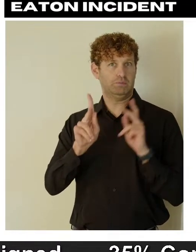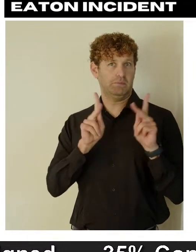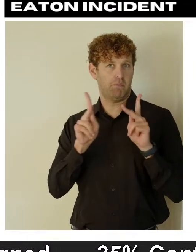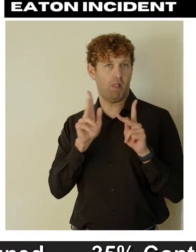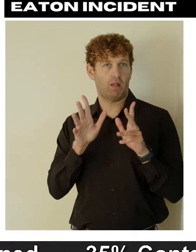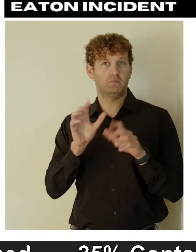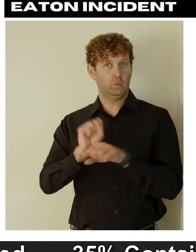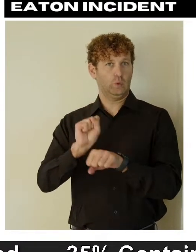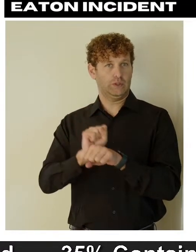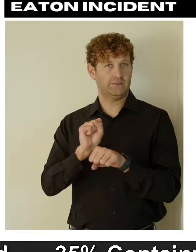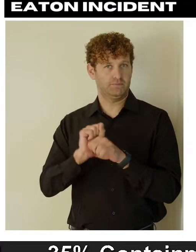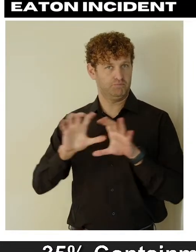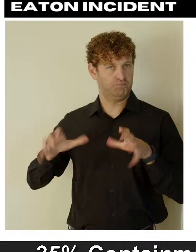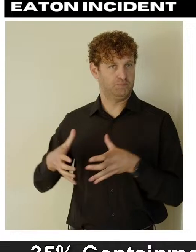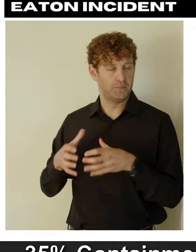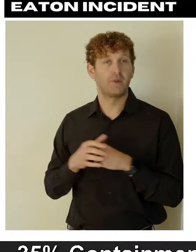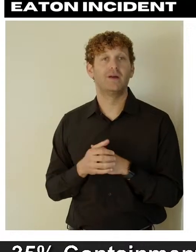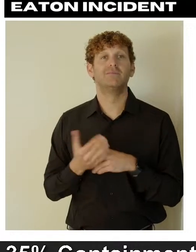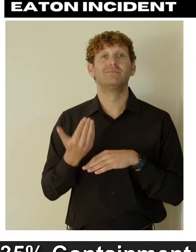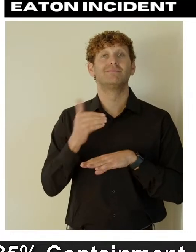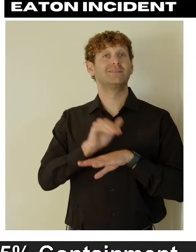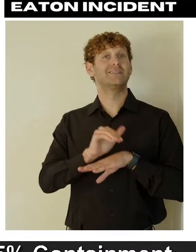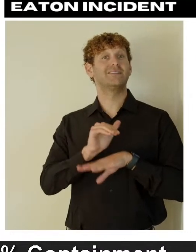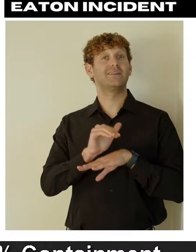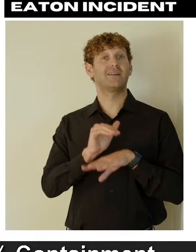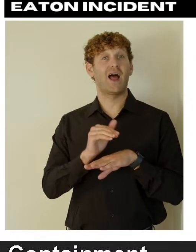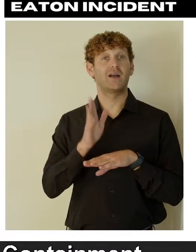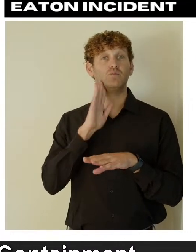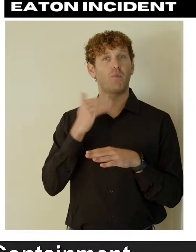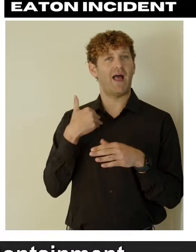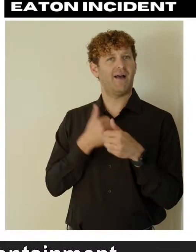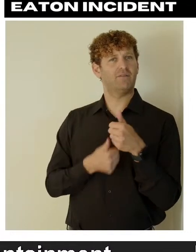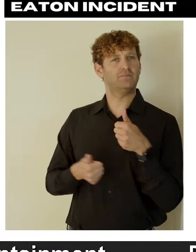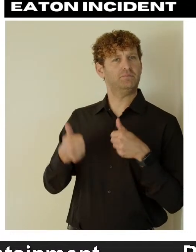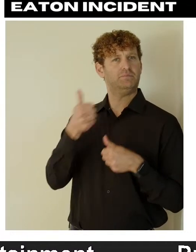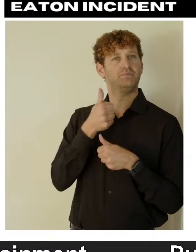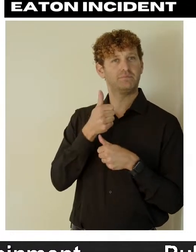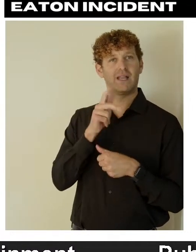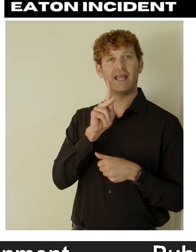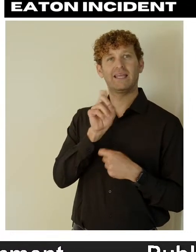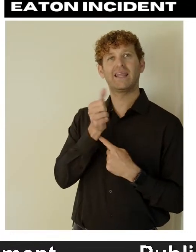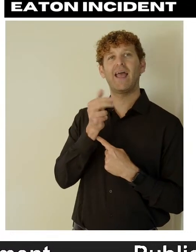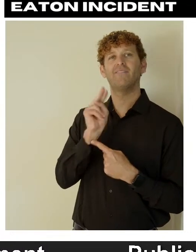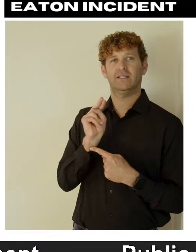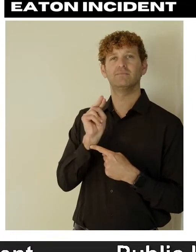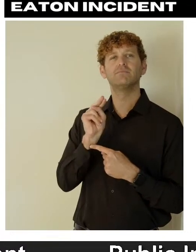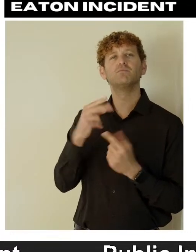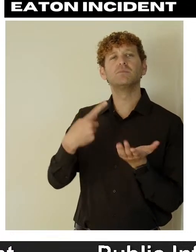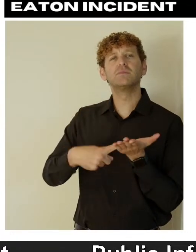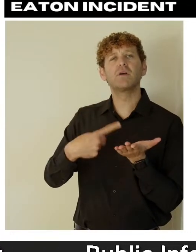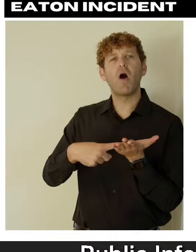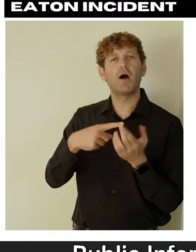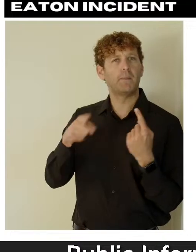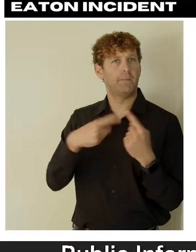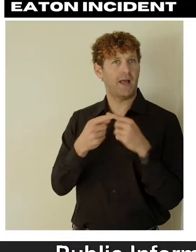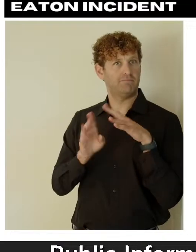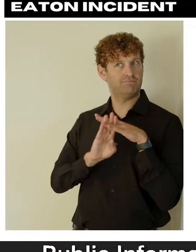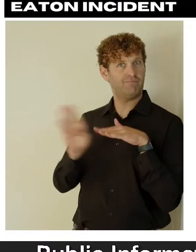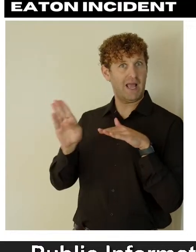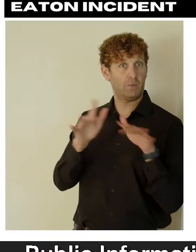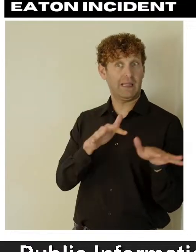we're going to have Incident Commander Kevin Bohal come out and talk about our evacuation and repopulation process.